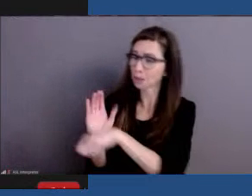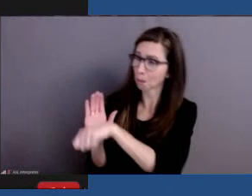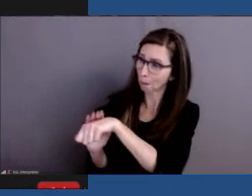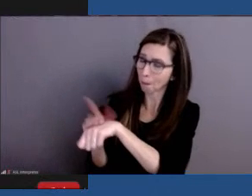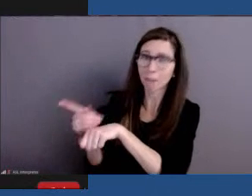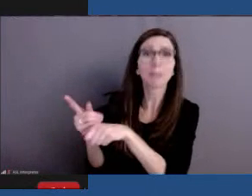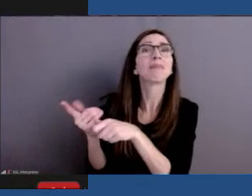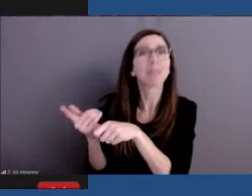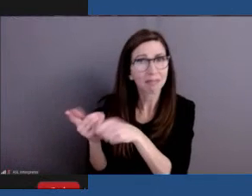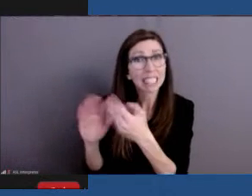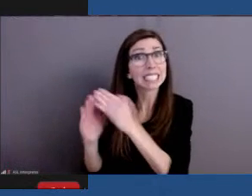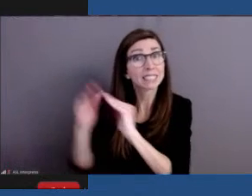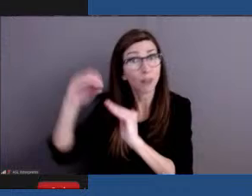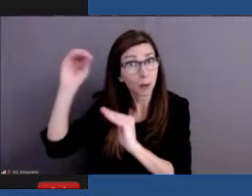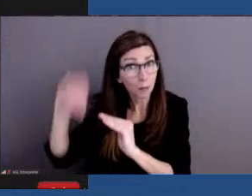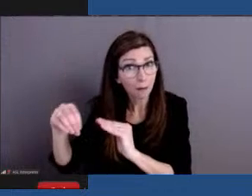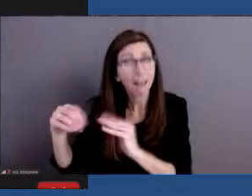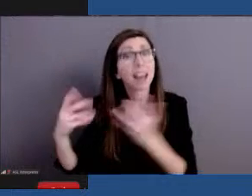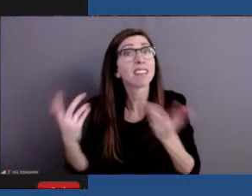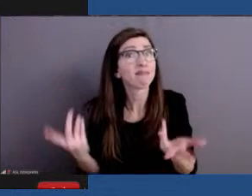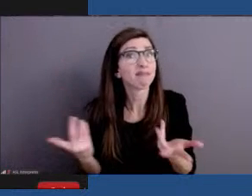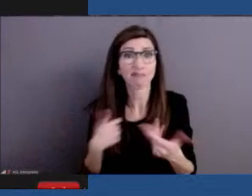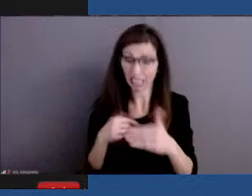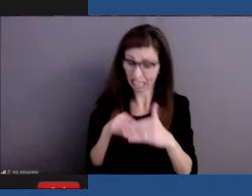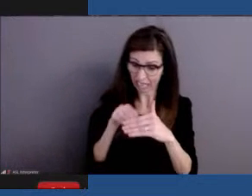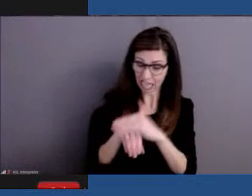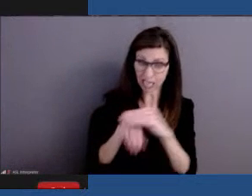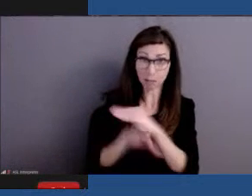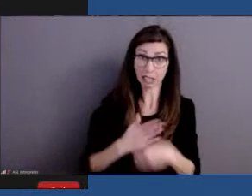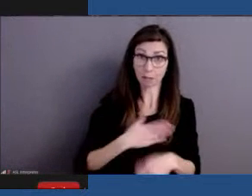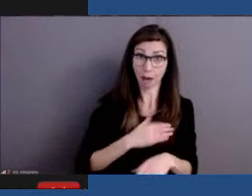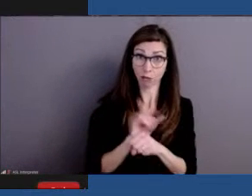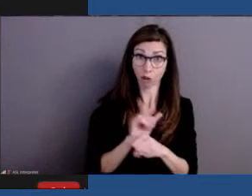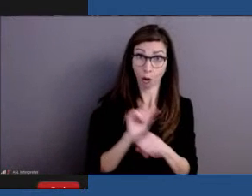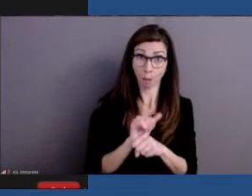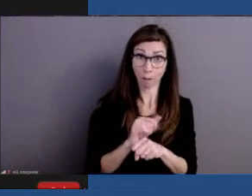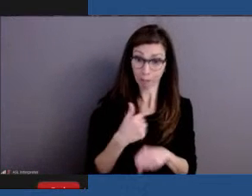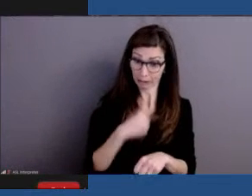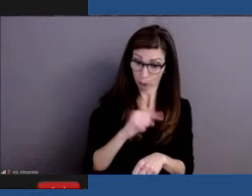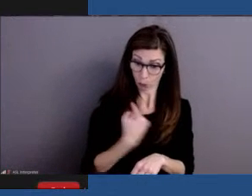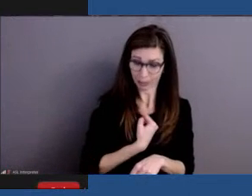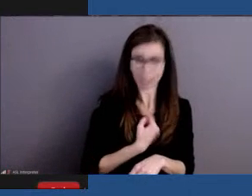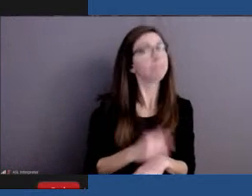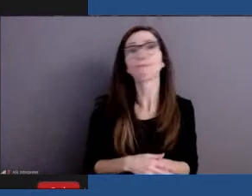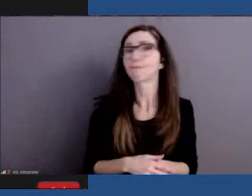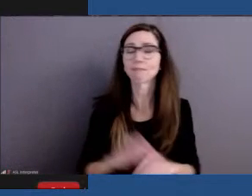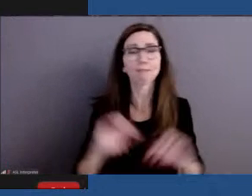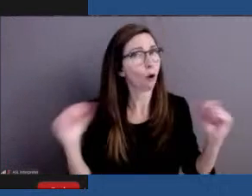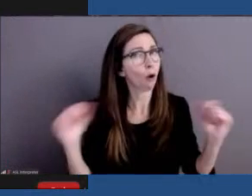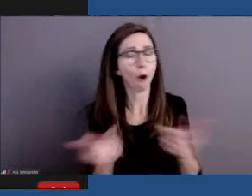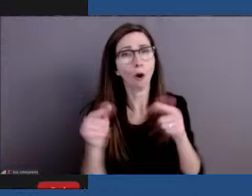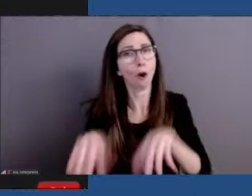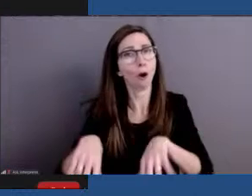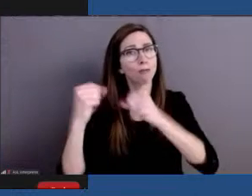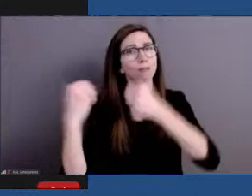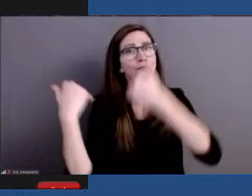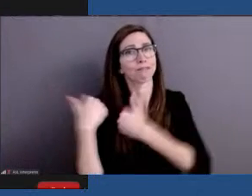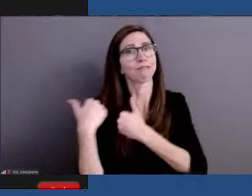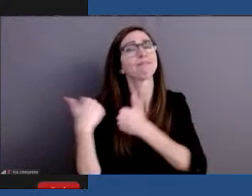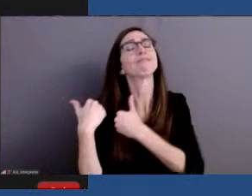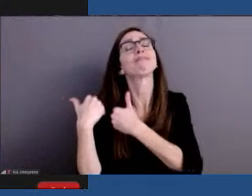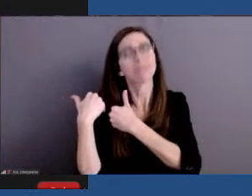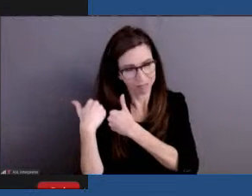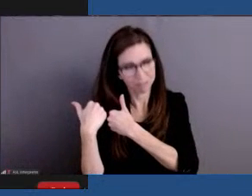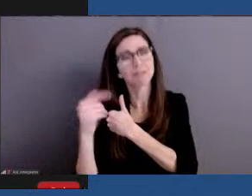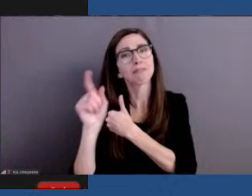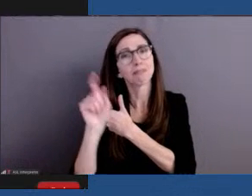the accessibility consultant, accessibility is not my job. It's everybody's job, and everybody has a role to play to ensuring